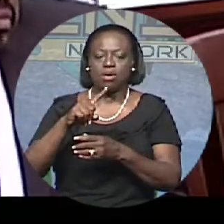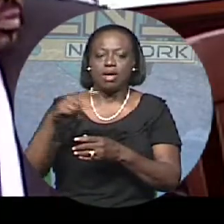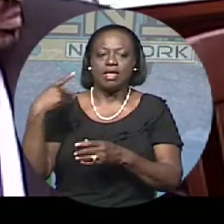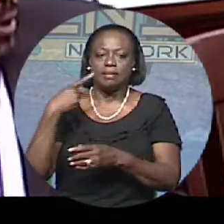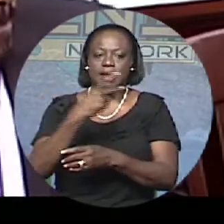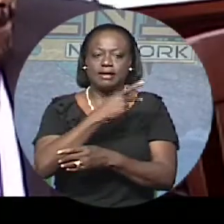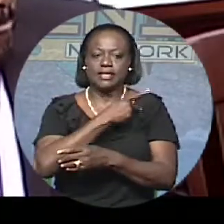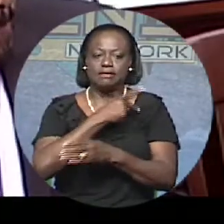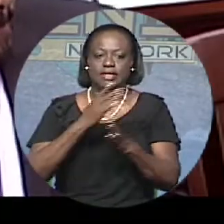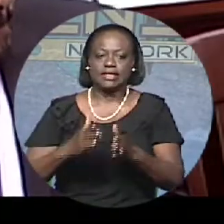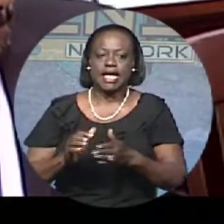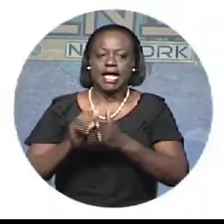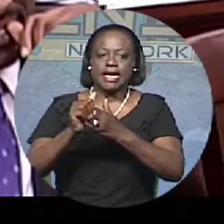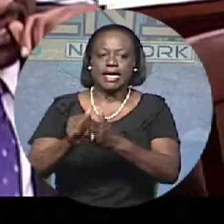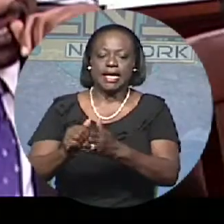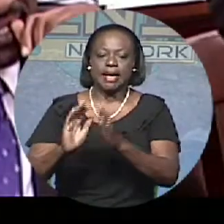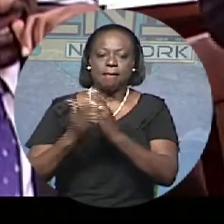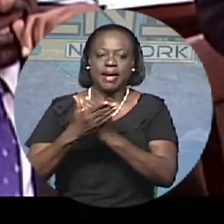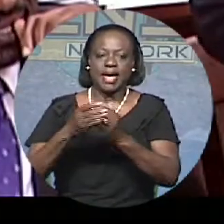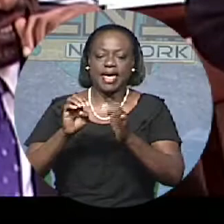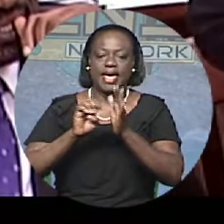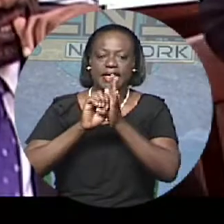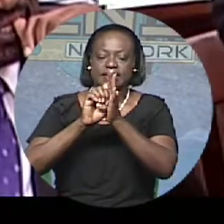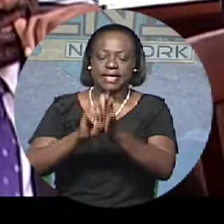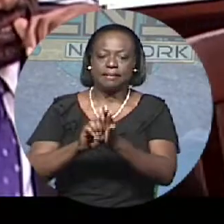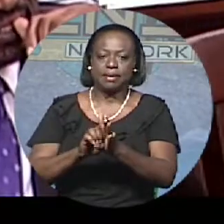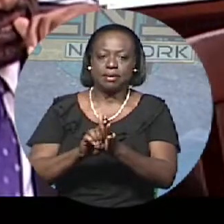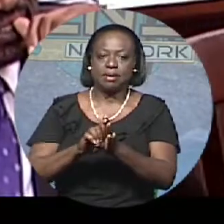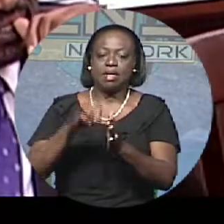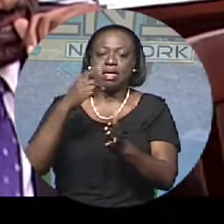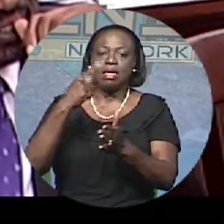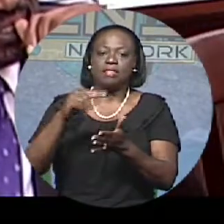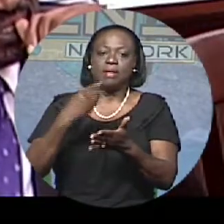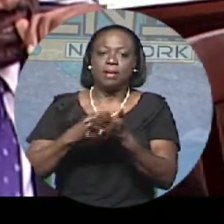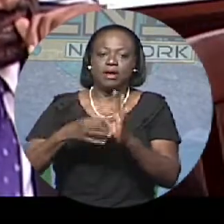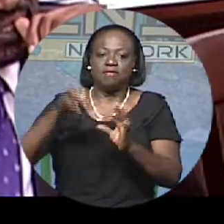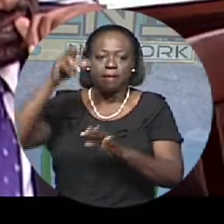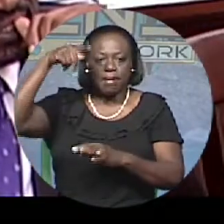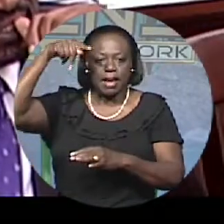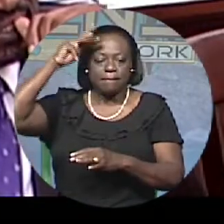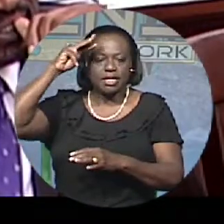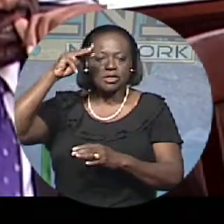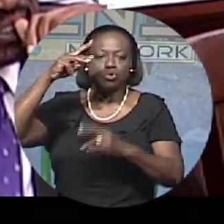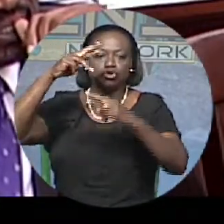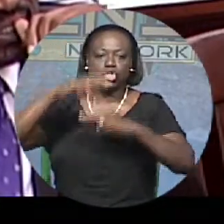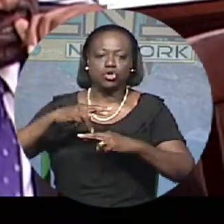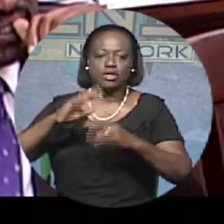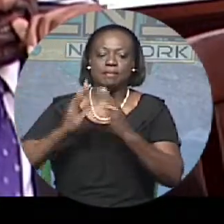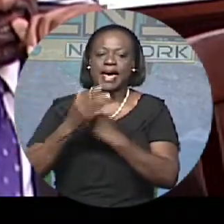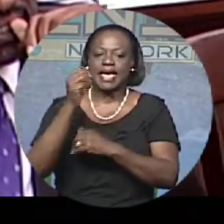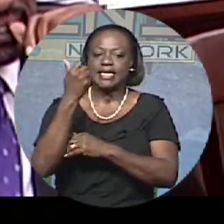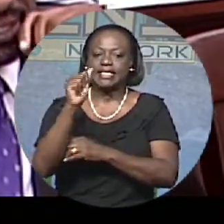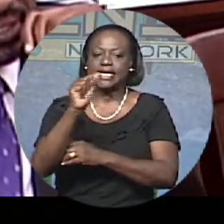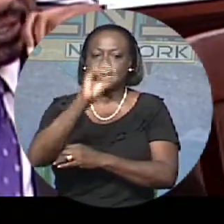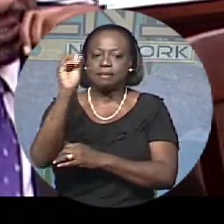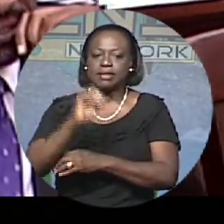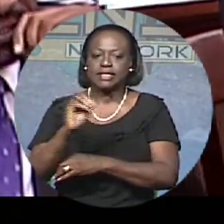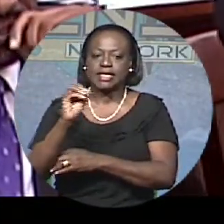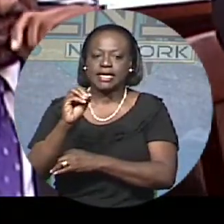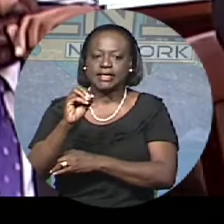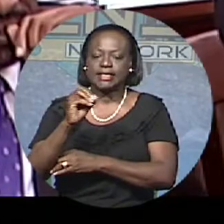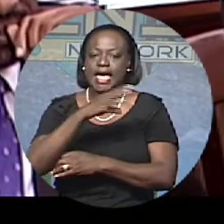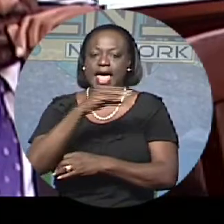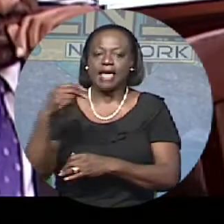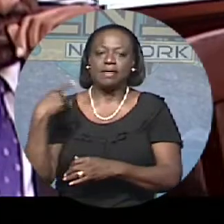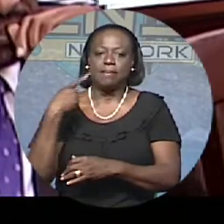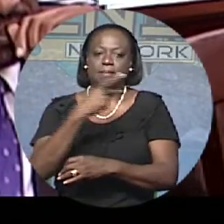here before, by example. The salary of the Prime Minister was reduced by 10%, and those of